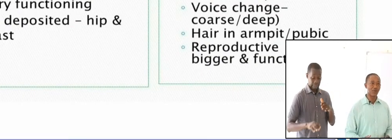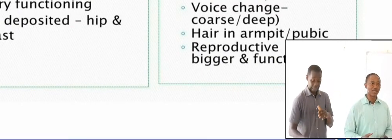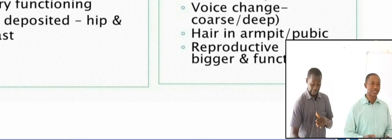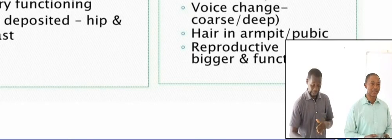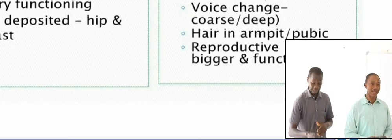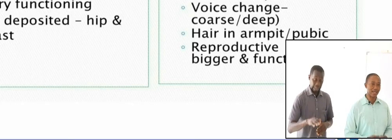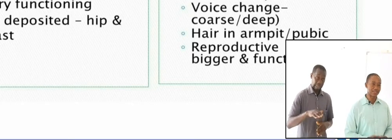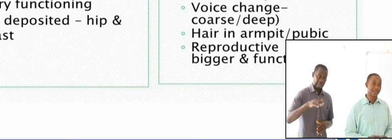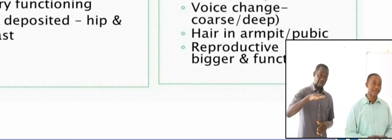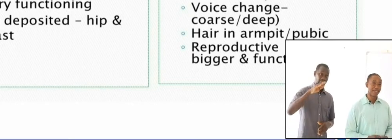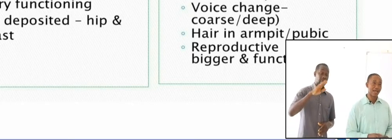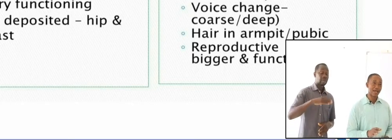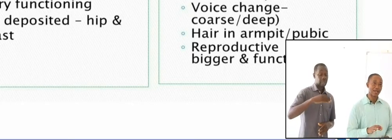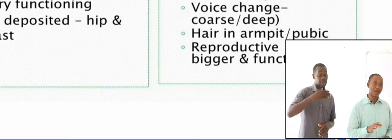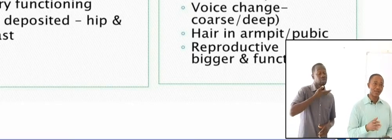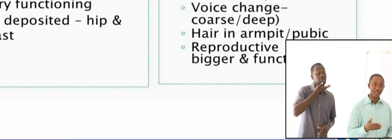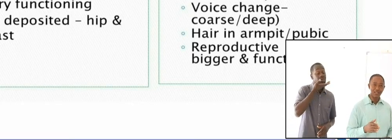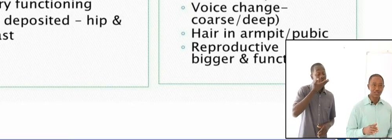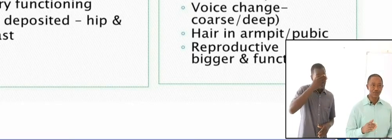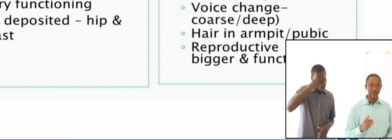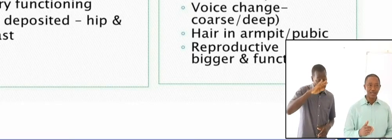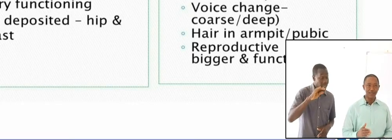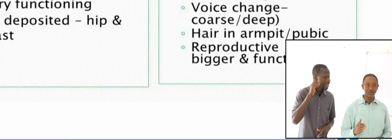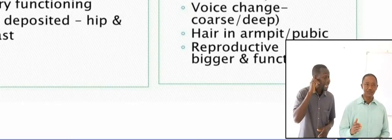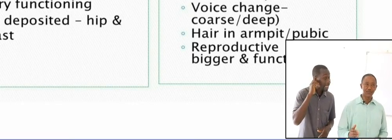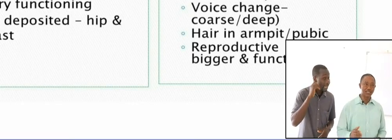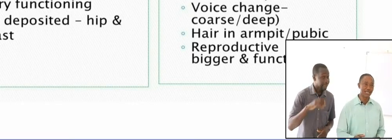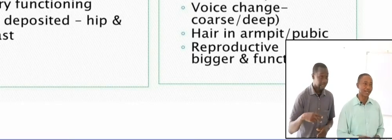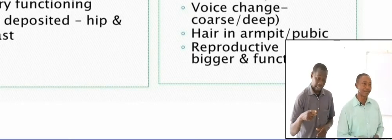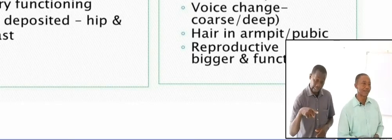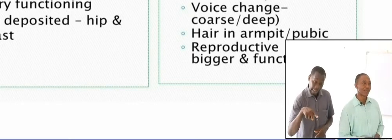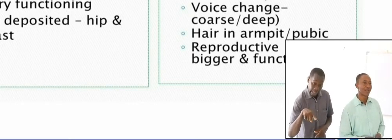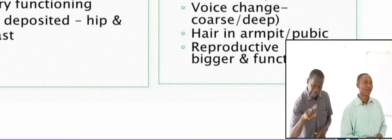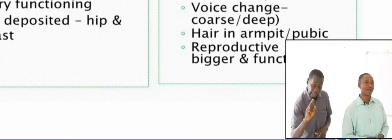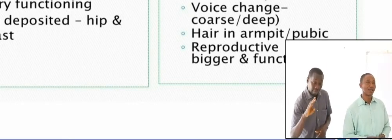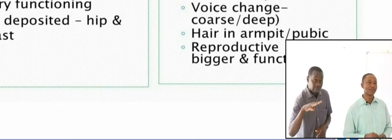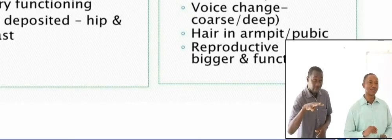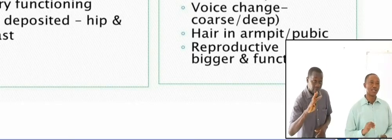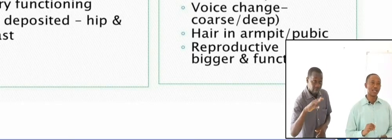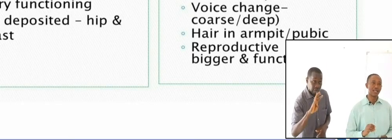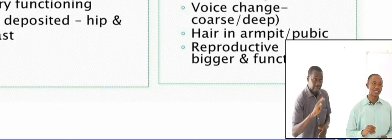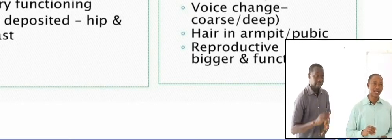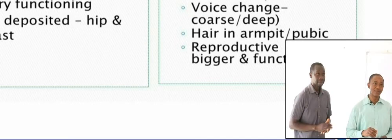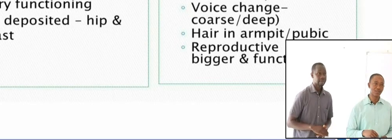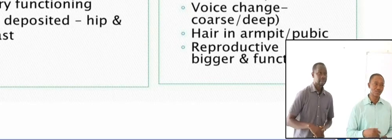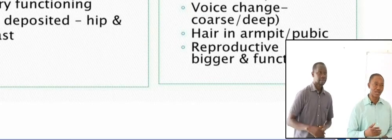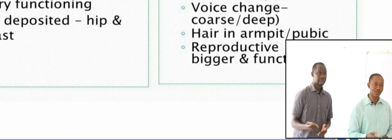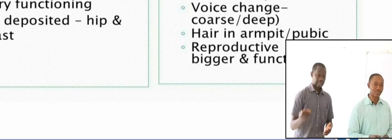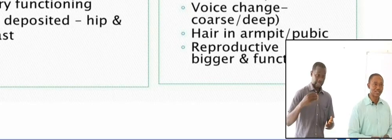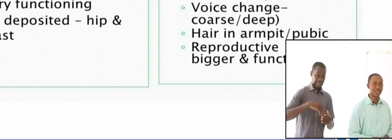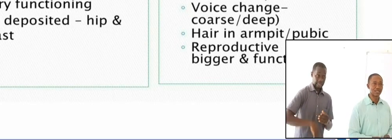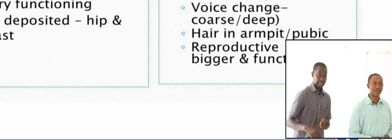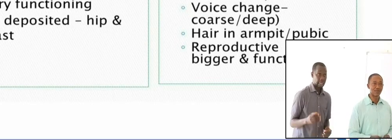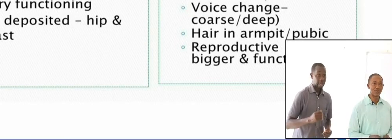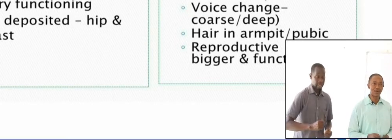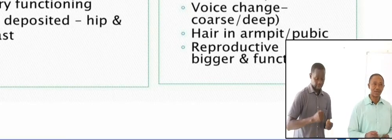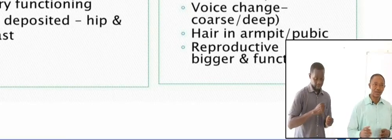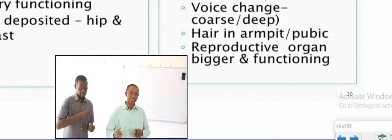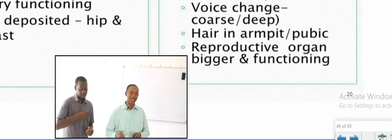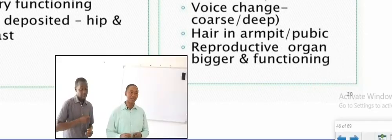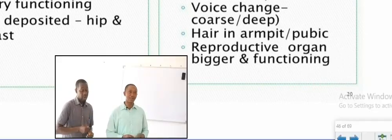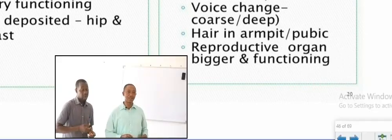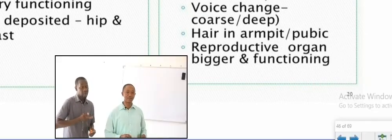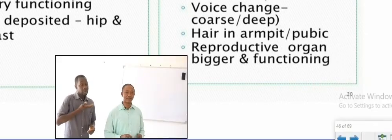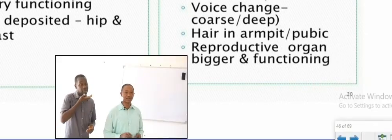young boys and girls. Around the ages of 11 to 14, they enter into adolescent, and